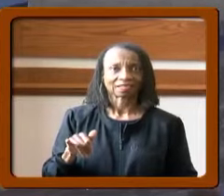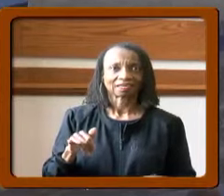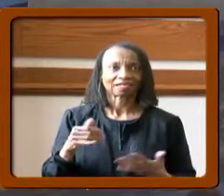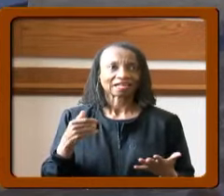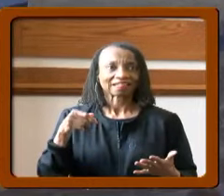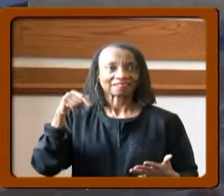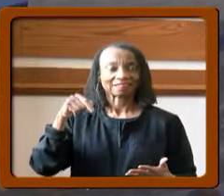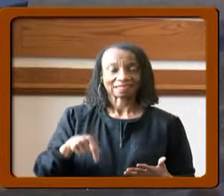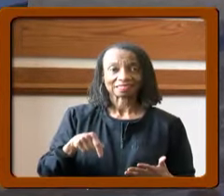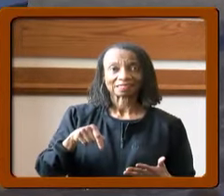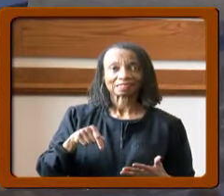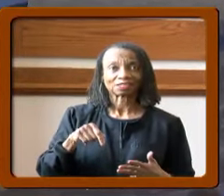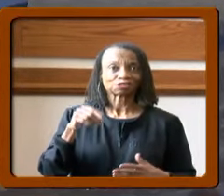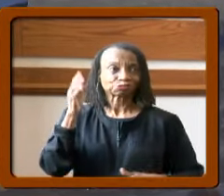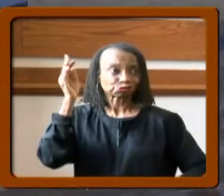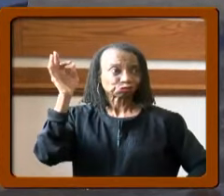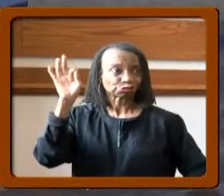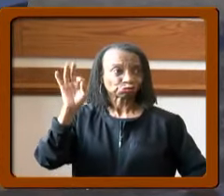Spirit.